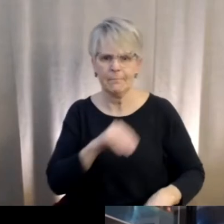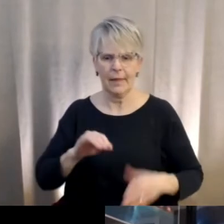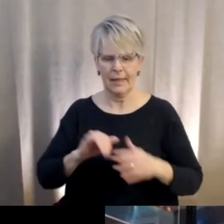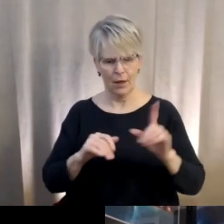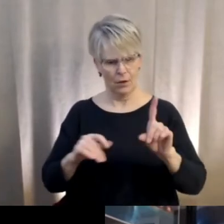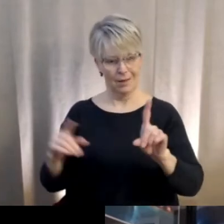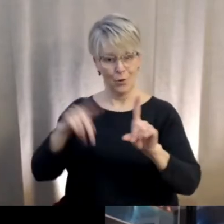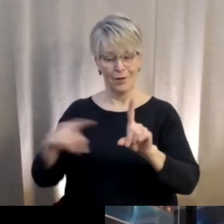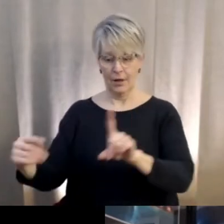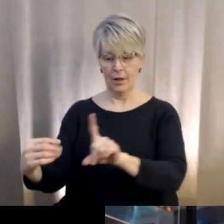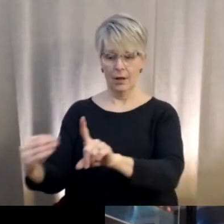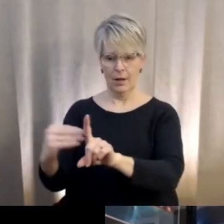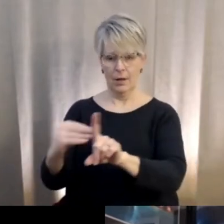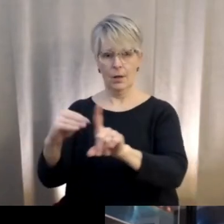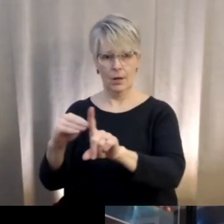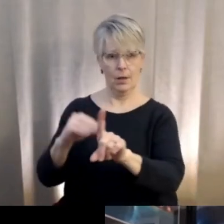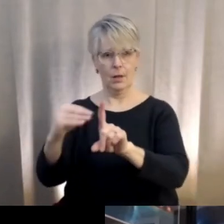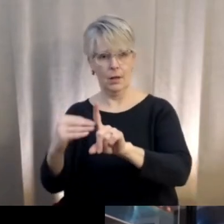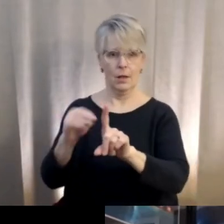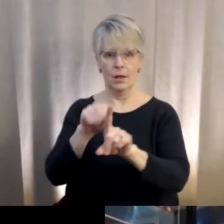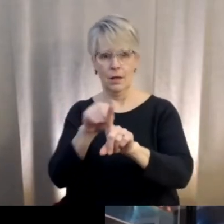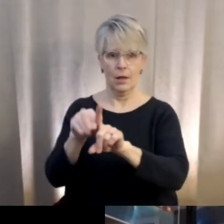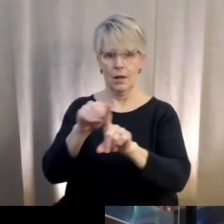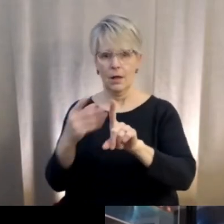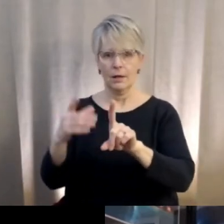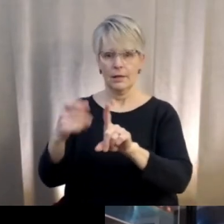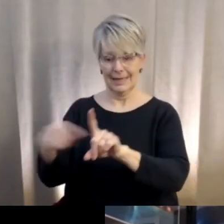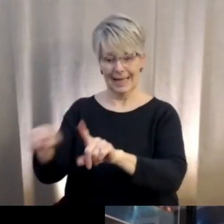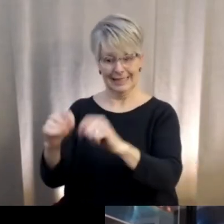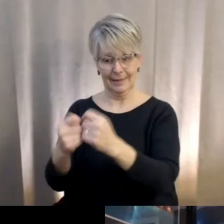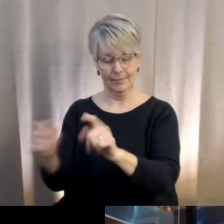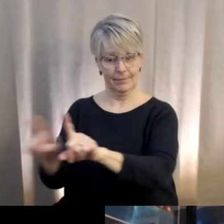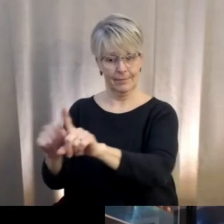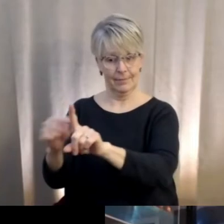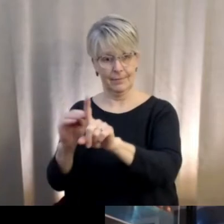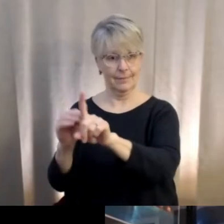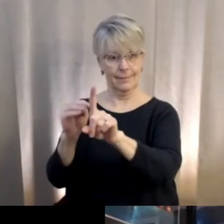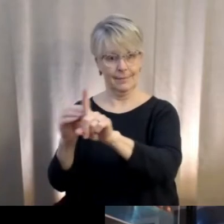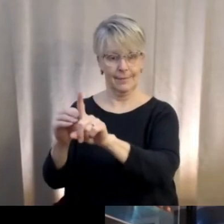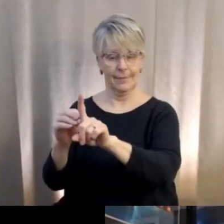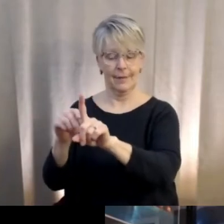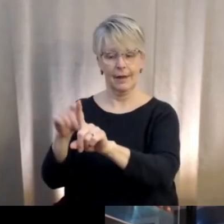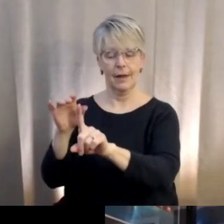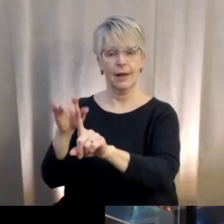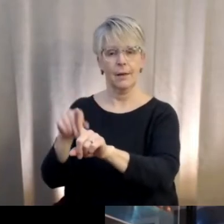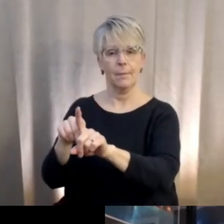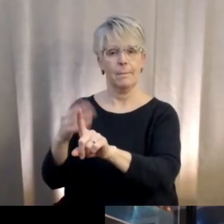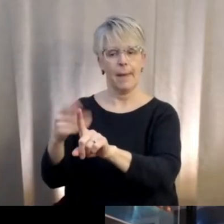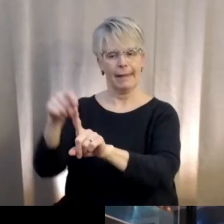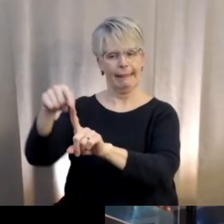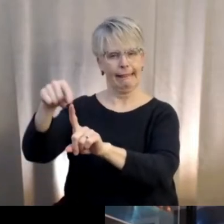handler or their partner, you know, in the service dog team, when they need a kind